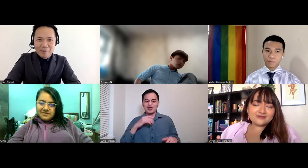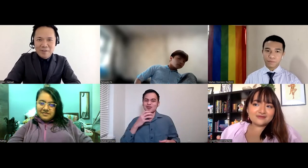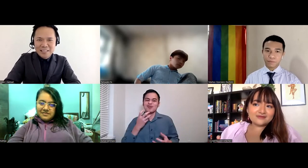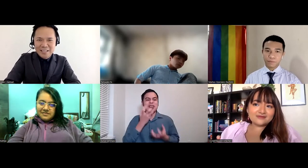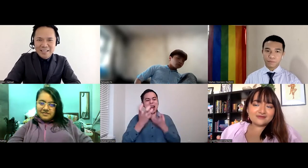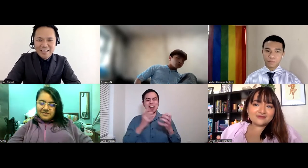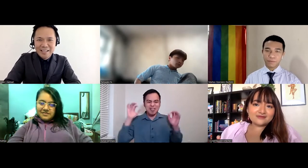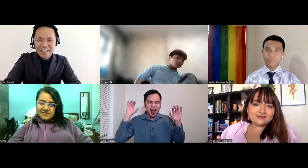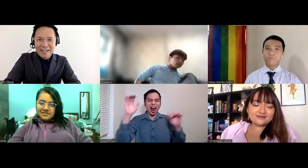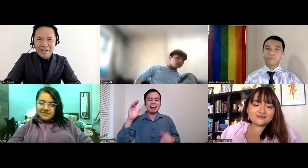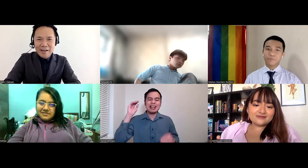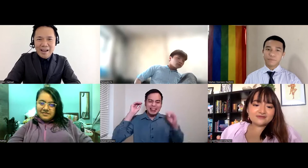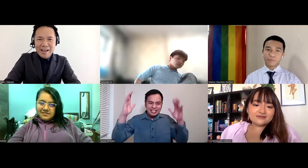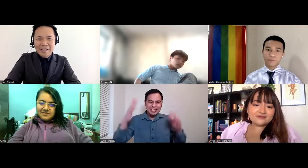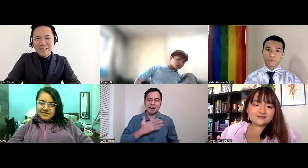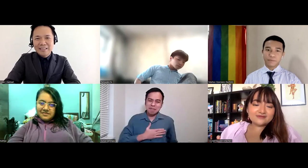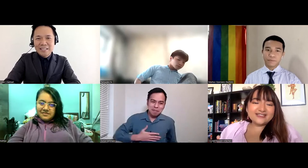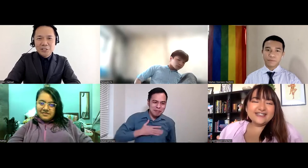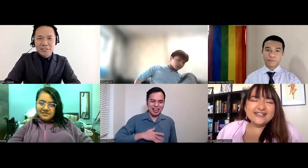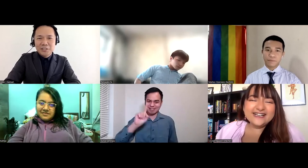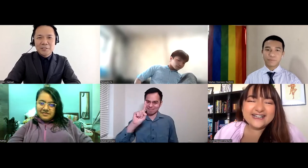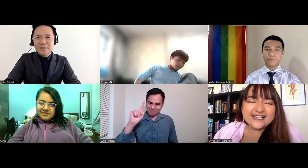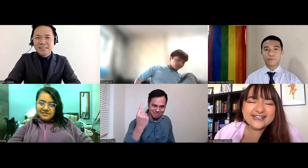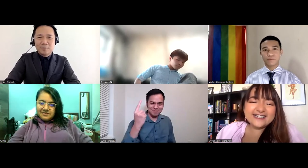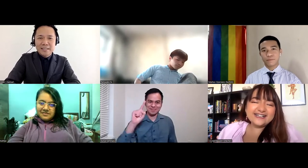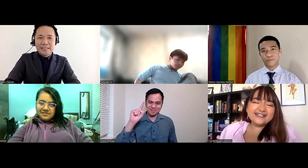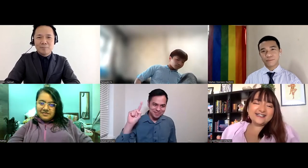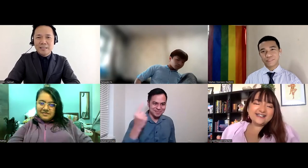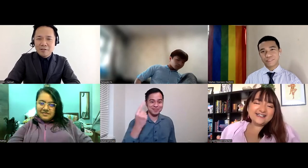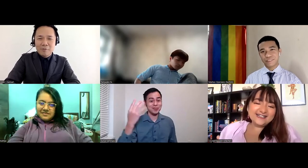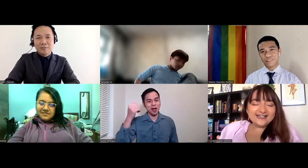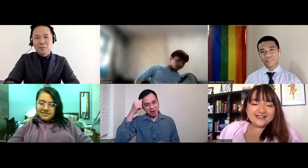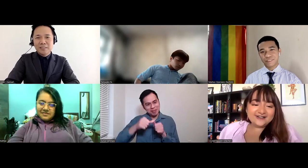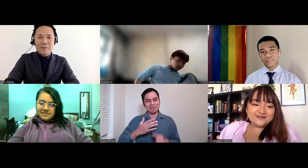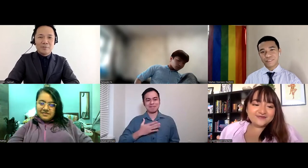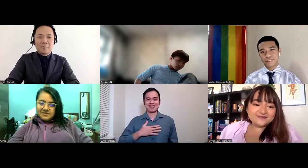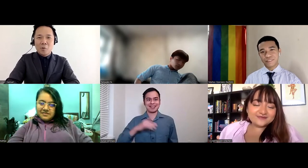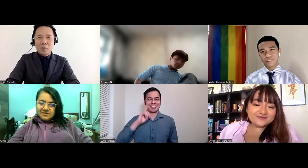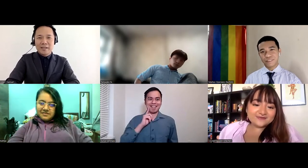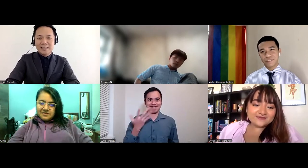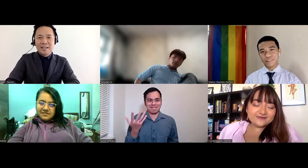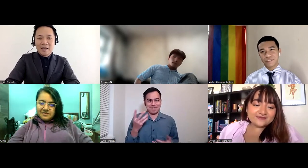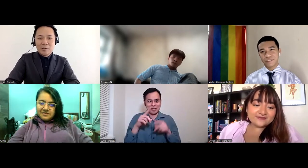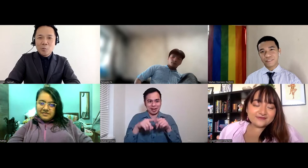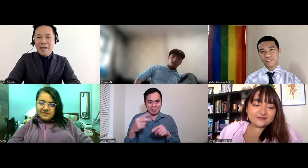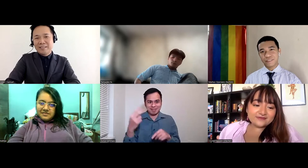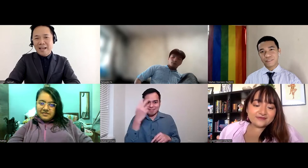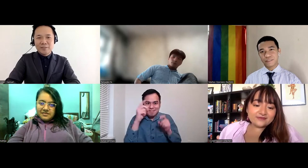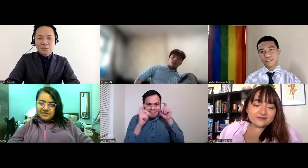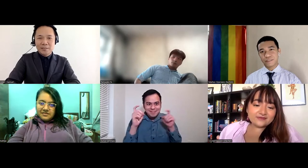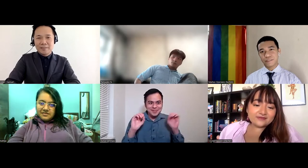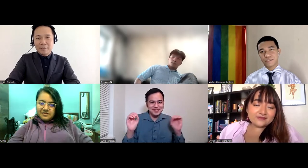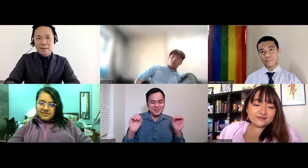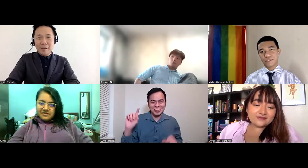school? And my friends were like, they were like, hey, teacher, please turn around. Don't speak to the board because, you know, we have a